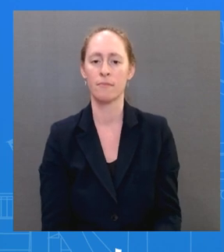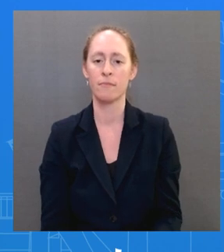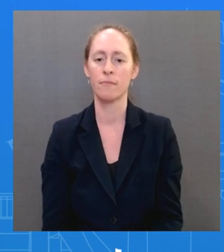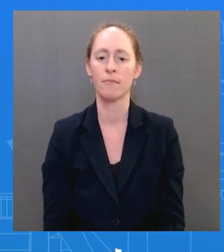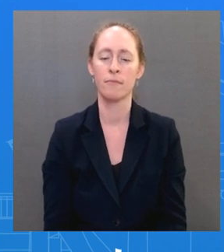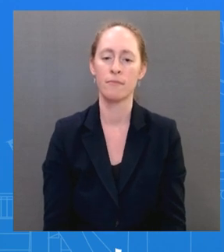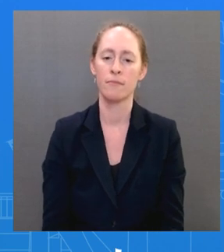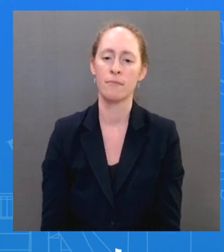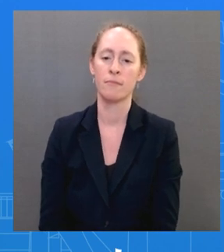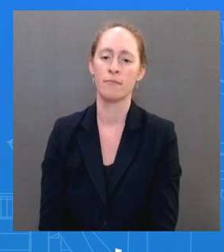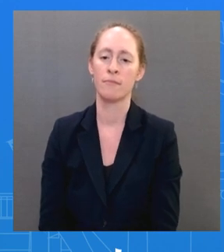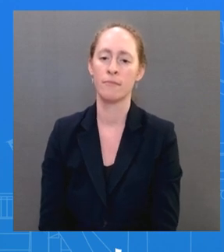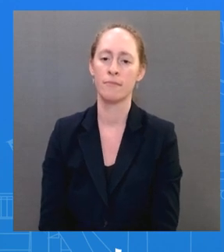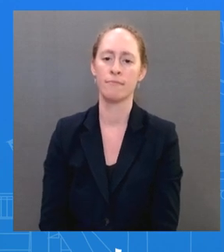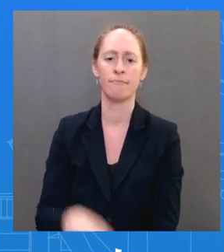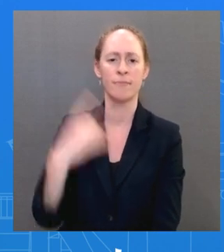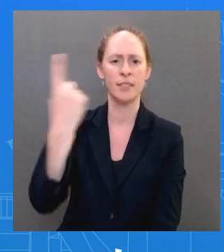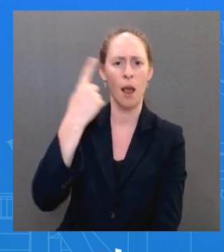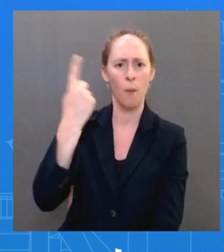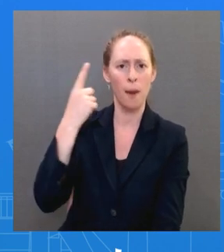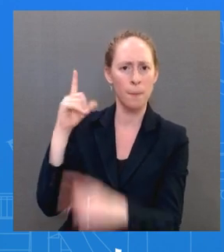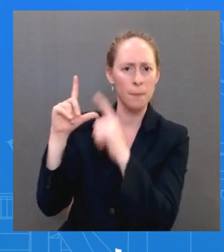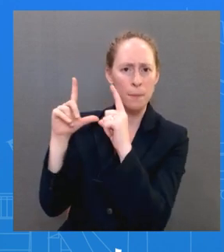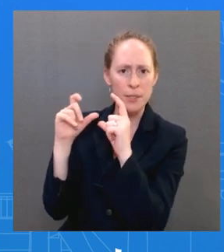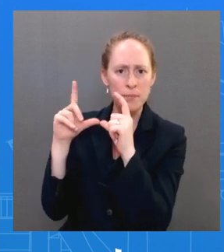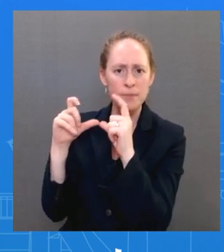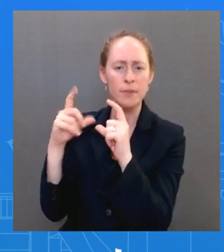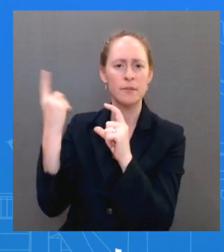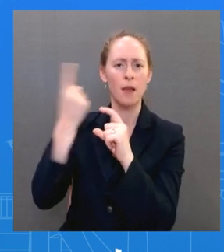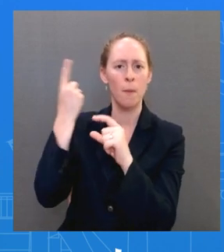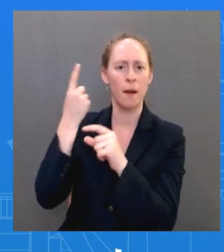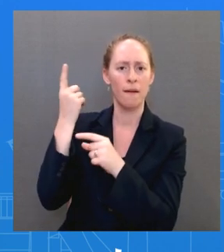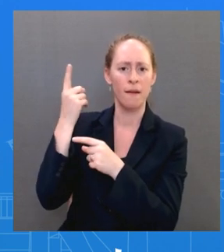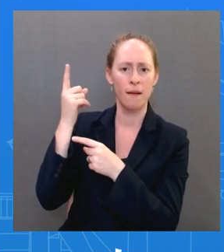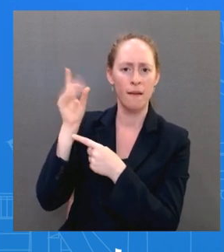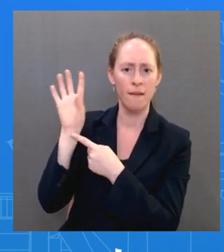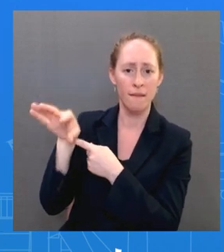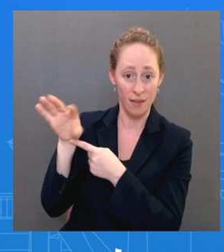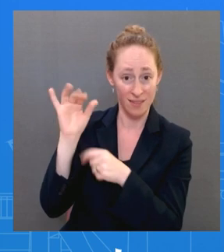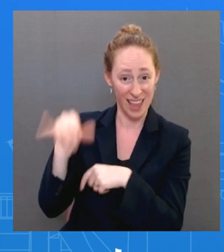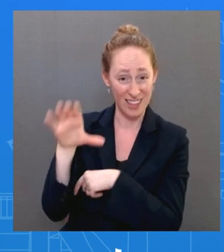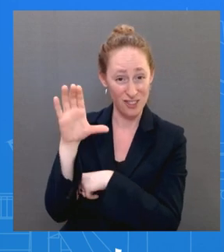president? Is he being staffed? Is the chief of staff actually in the room with him, or anyone else? So,